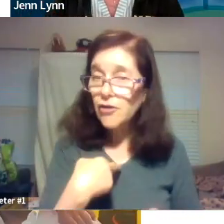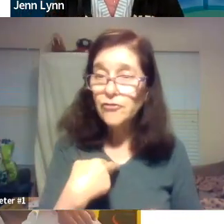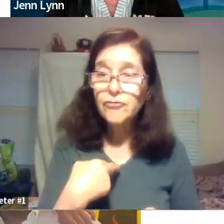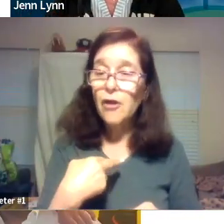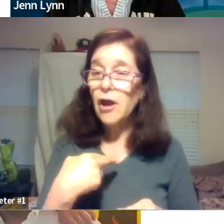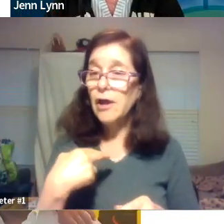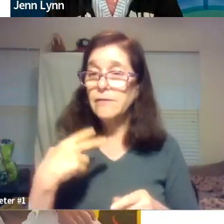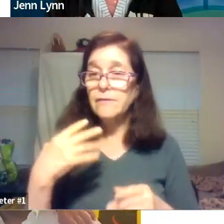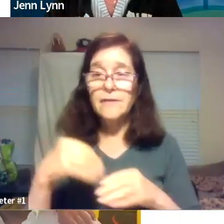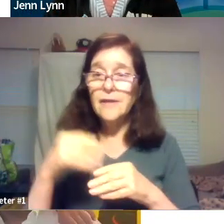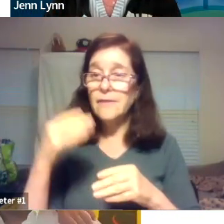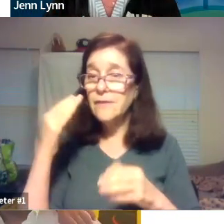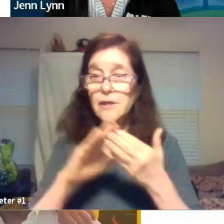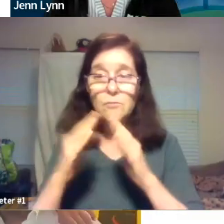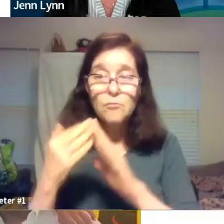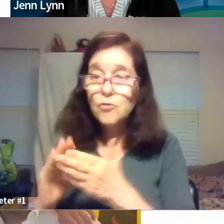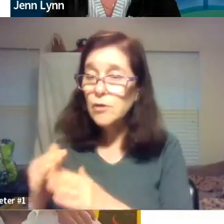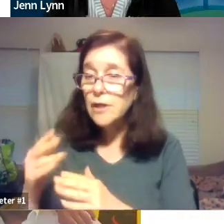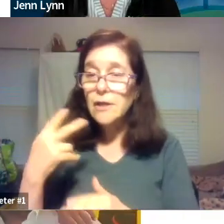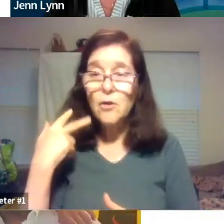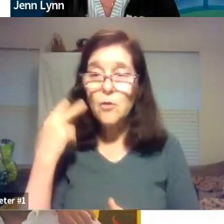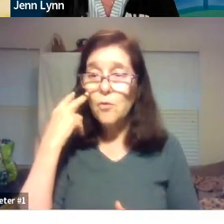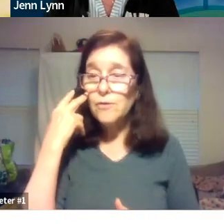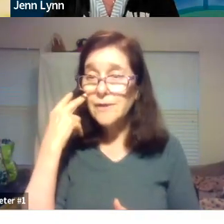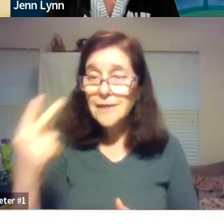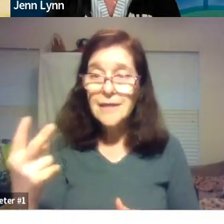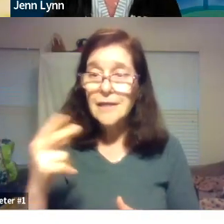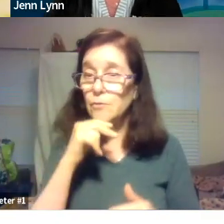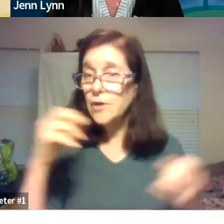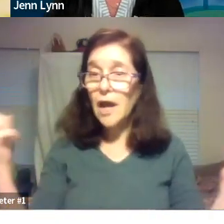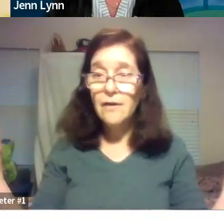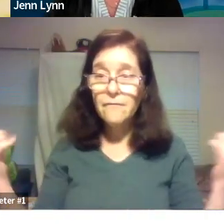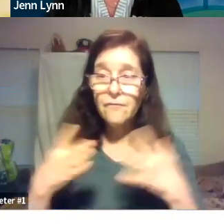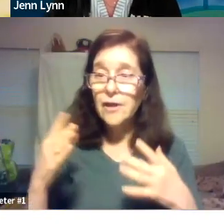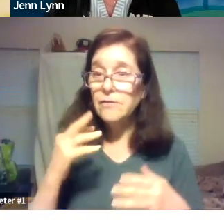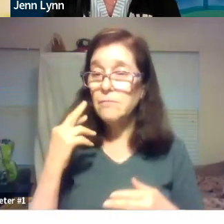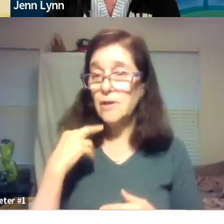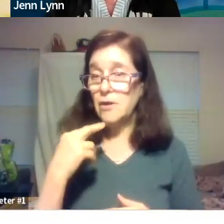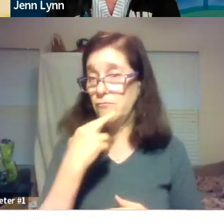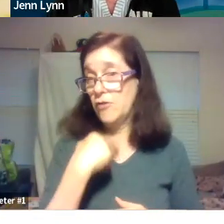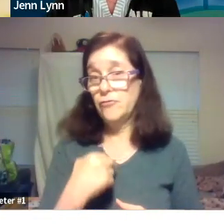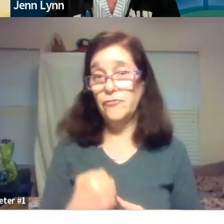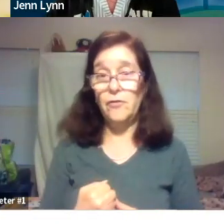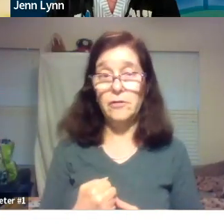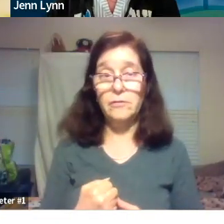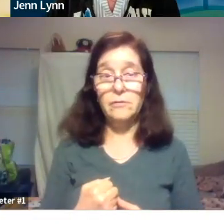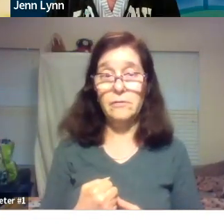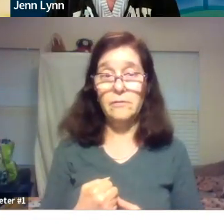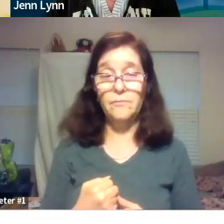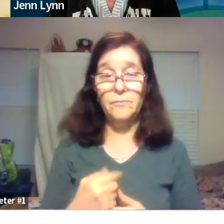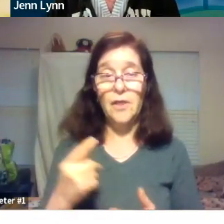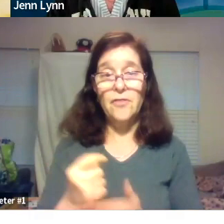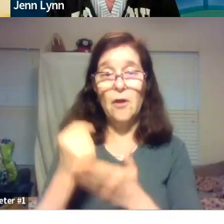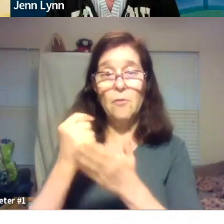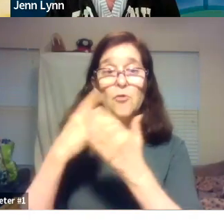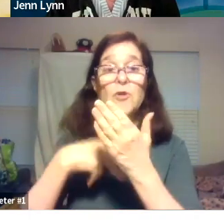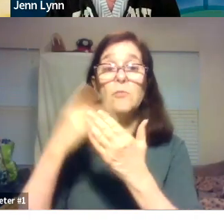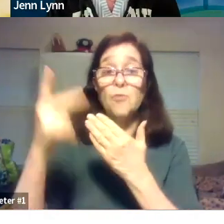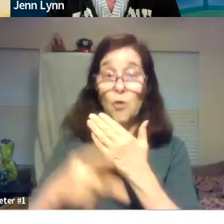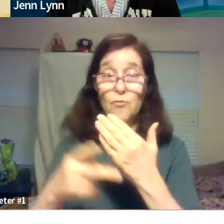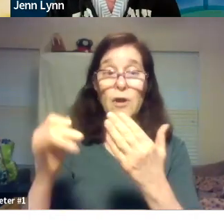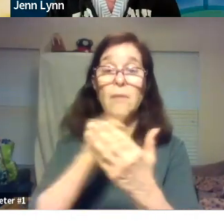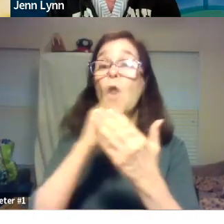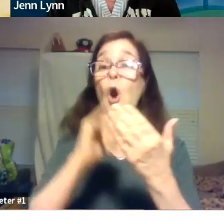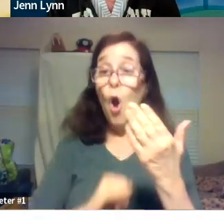to be in the community ourselves. You can go to the next page. Our therapeutic programming consists of art